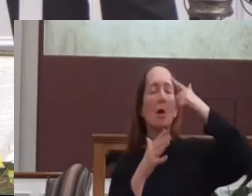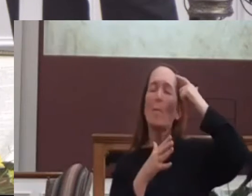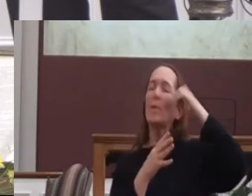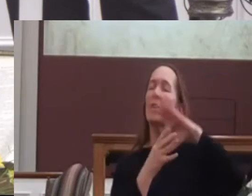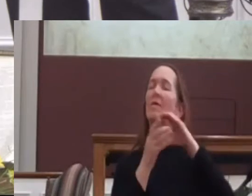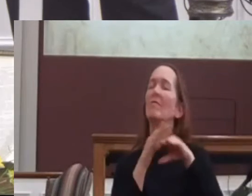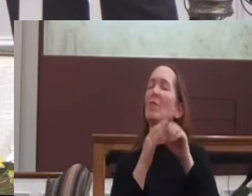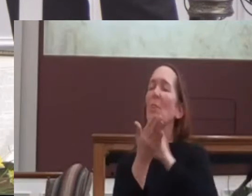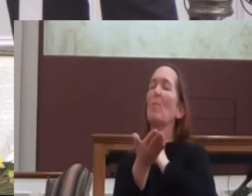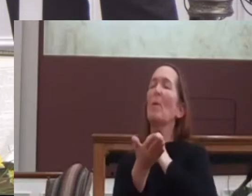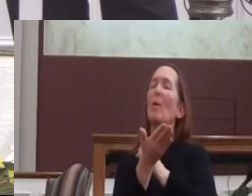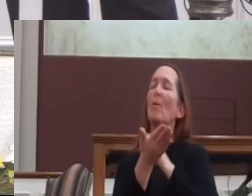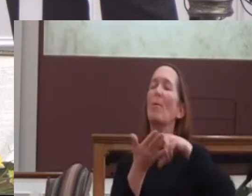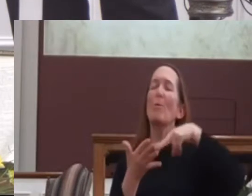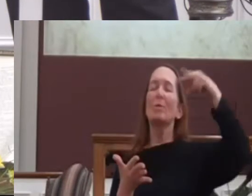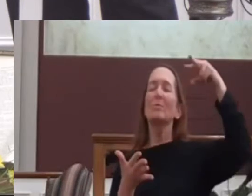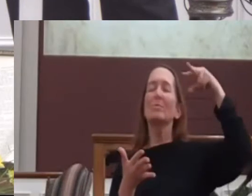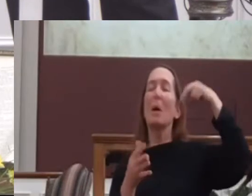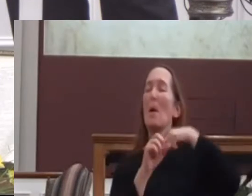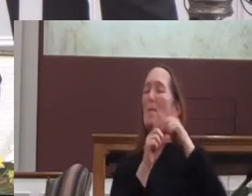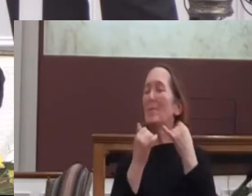in the power of the resurrection.